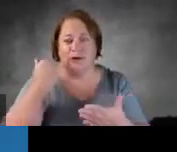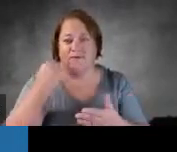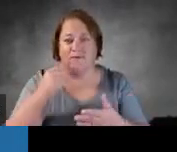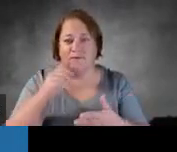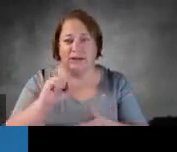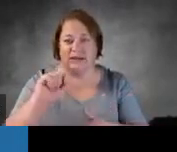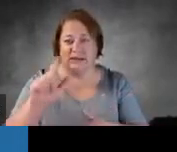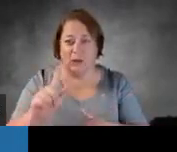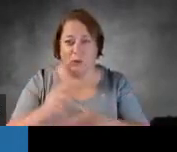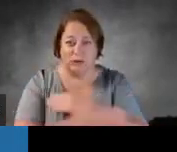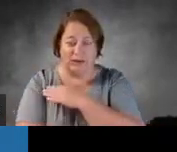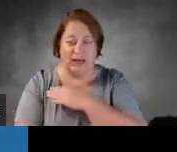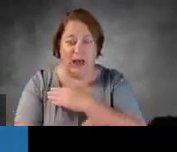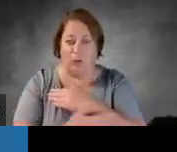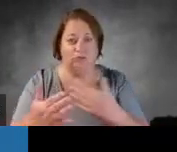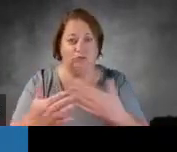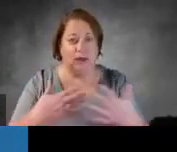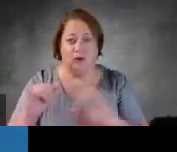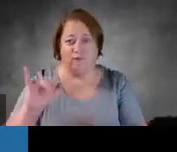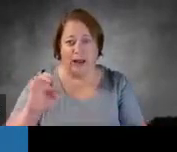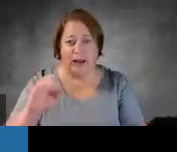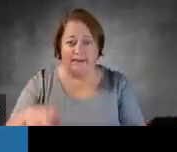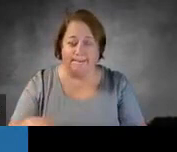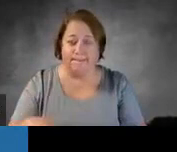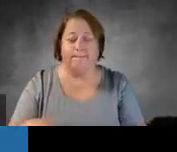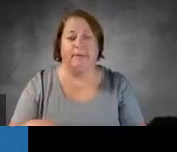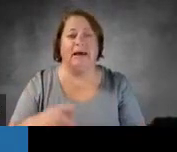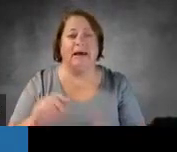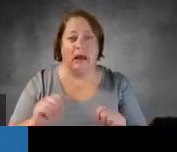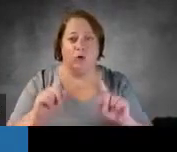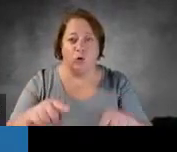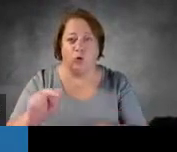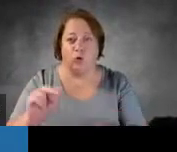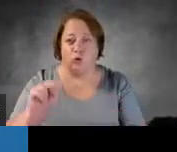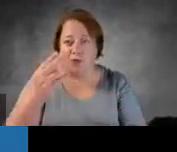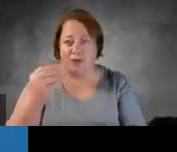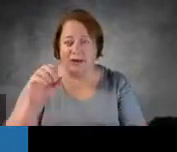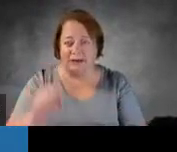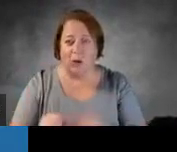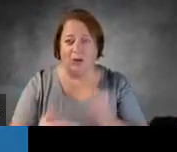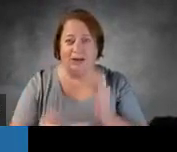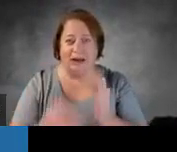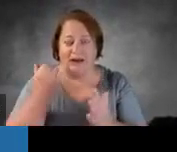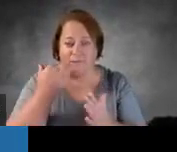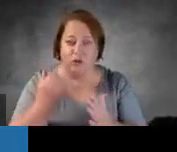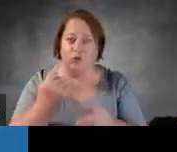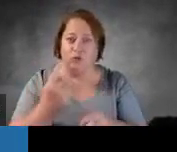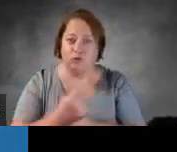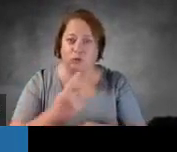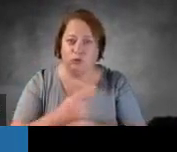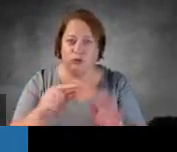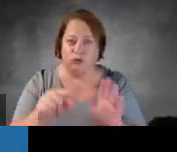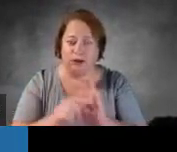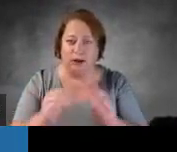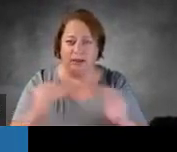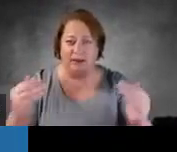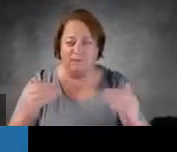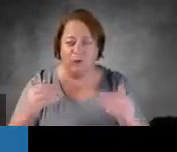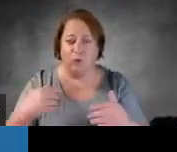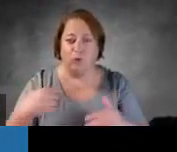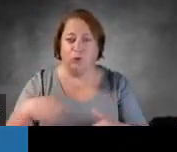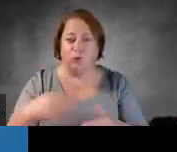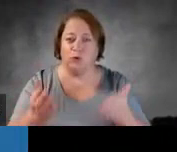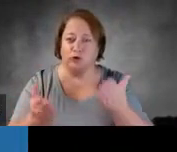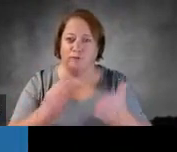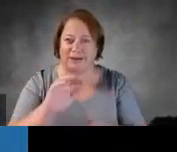or not, is eligible to attend programming at North and South Tech as long as they are grade level appropriate. So we serve students 10th grade through